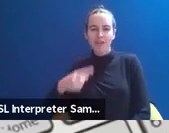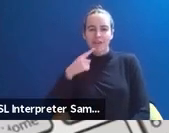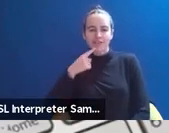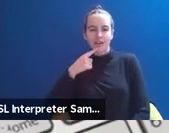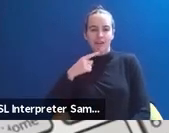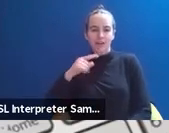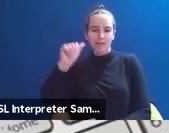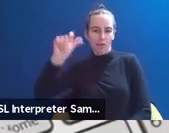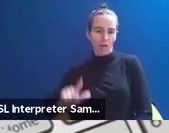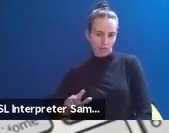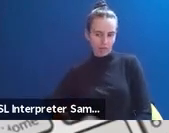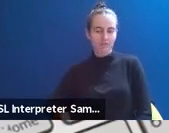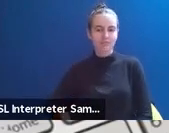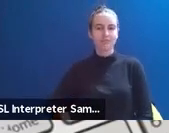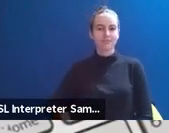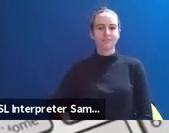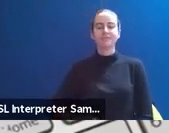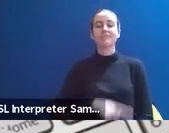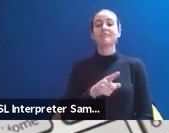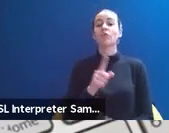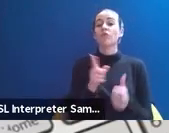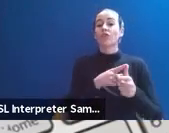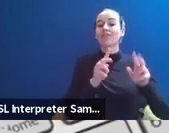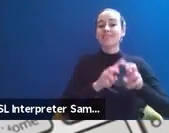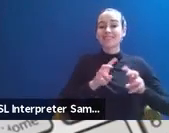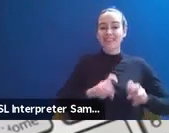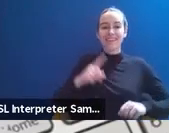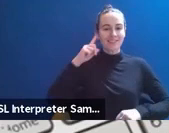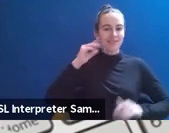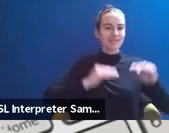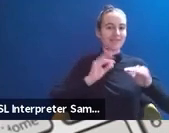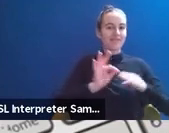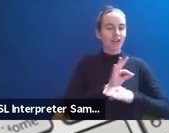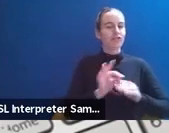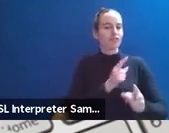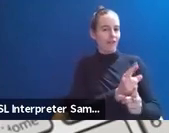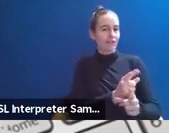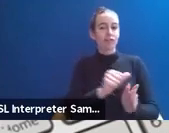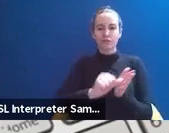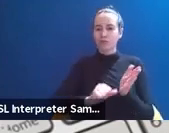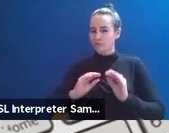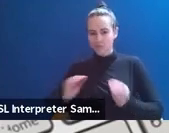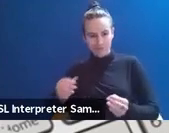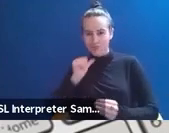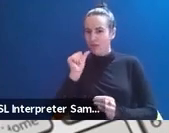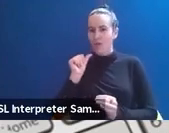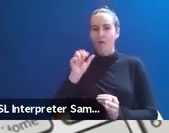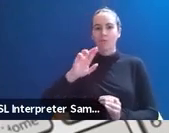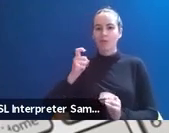the letter A, assess hearing and balance function, is correct. We do not perform surgery or prescribe